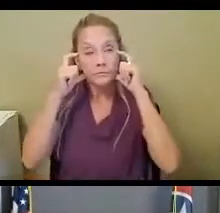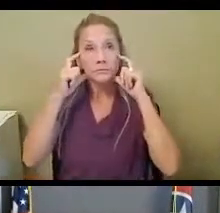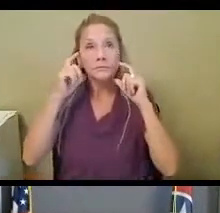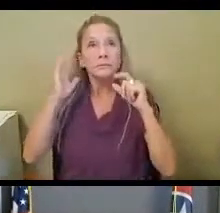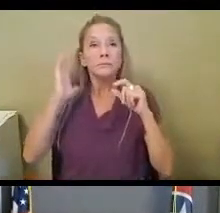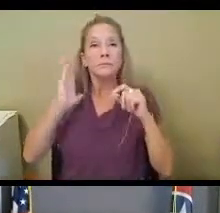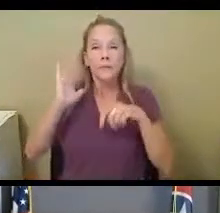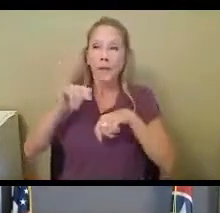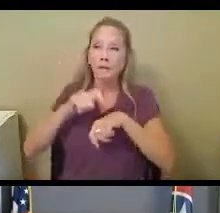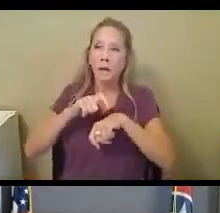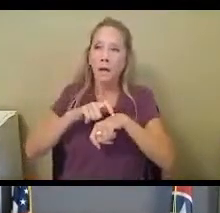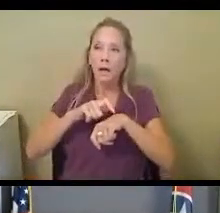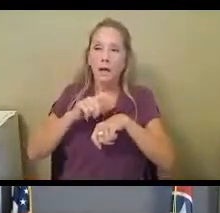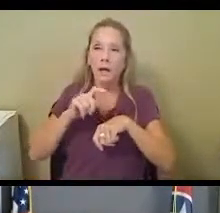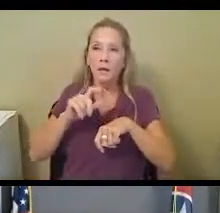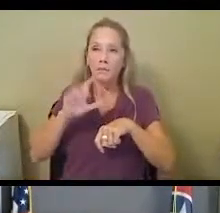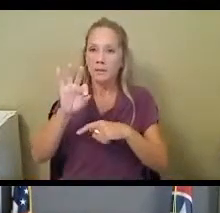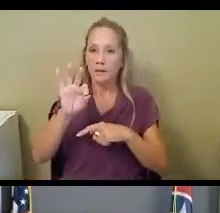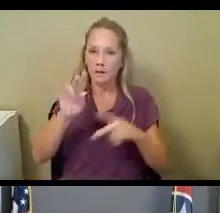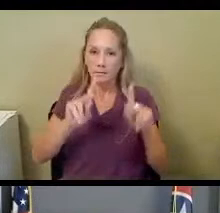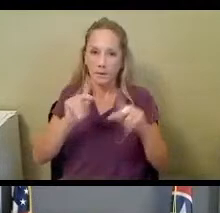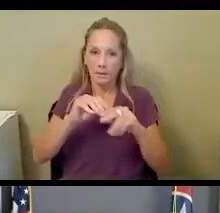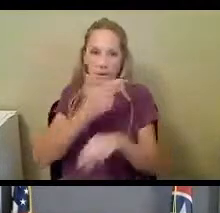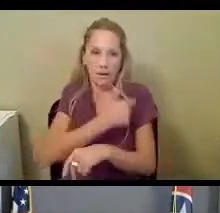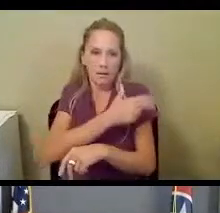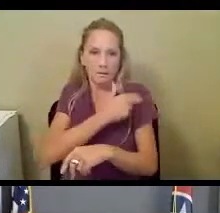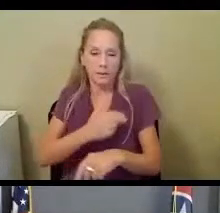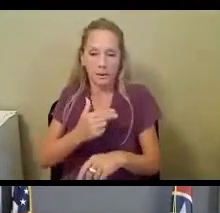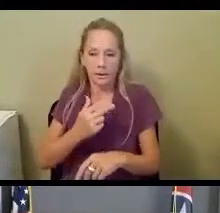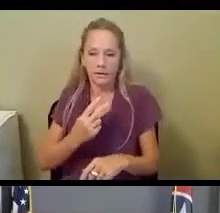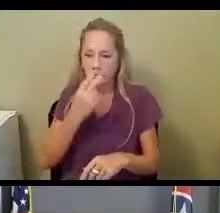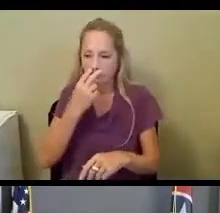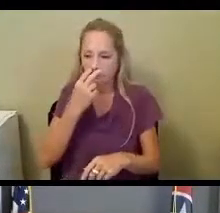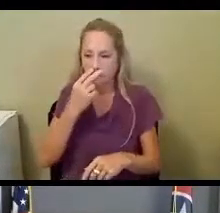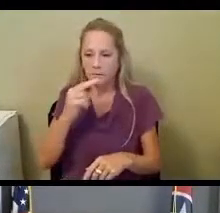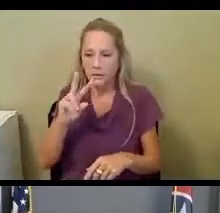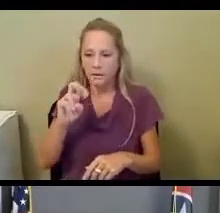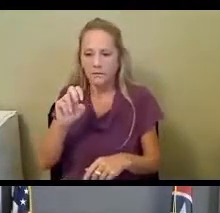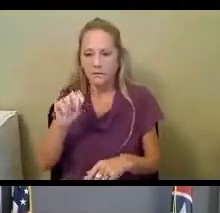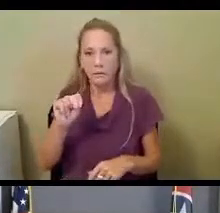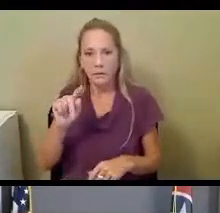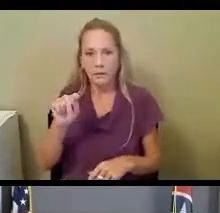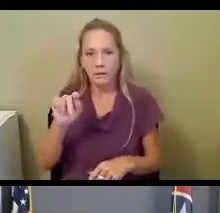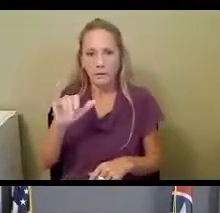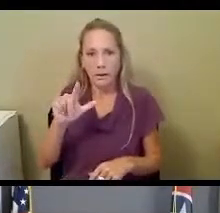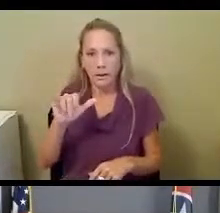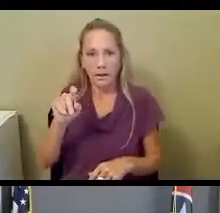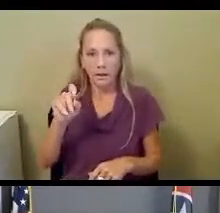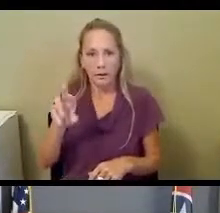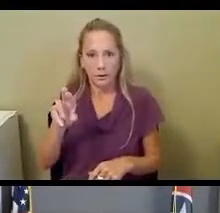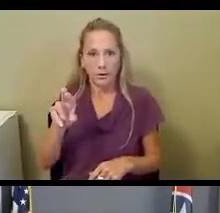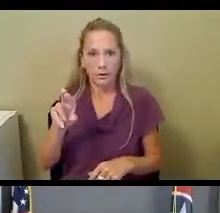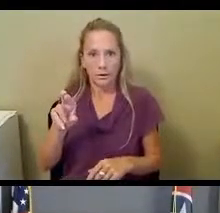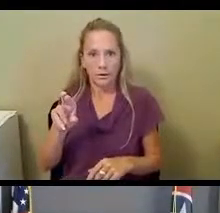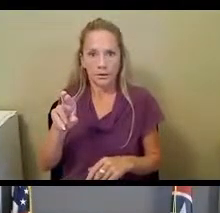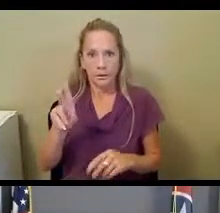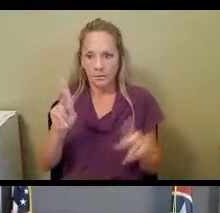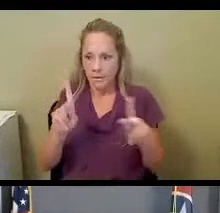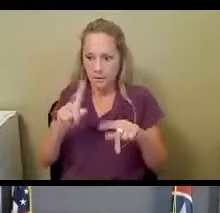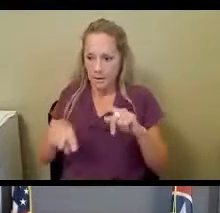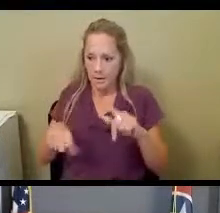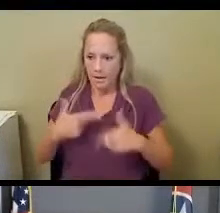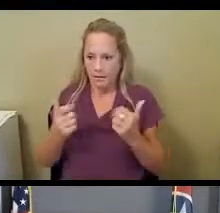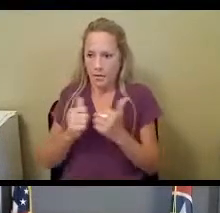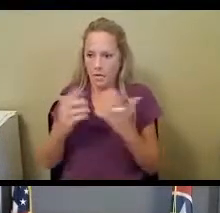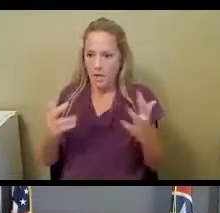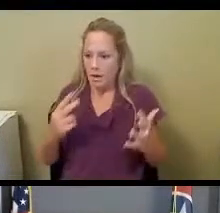ventilators, which are breathing machines. For those of you who aren't in the medical field and happen to be listening, people cannot live unless they're on this breathing